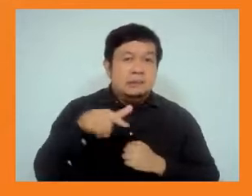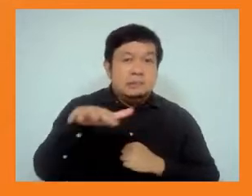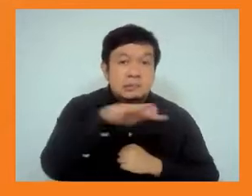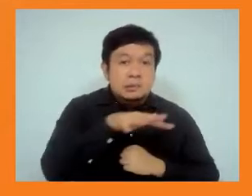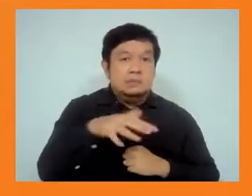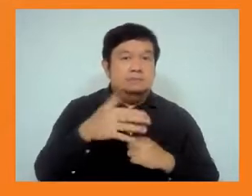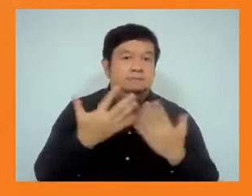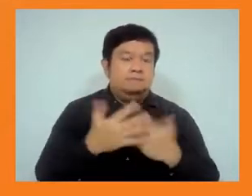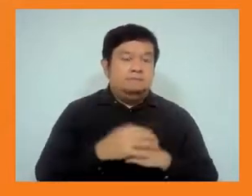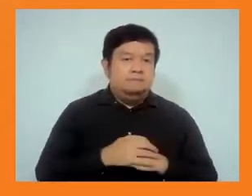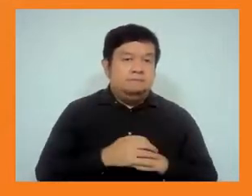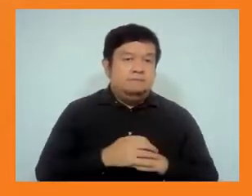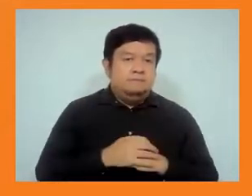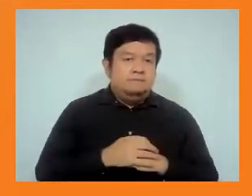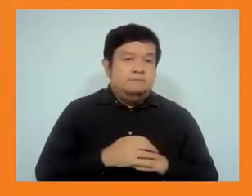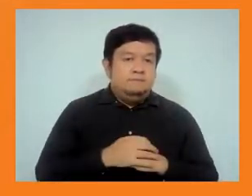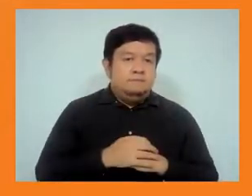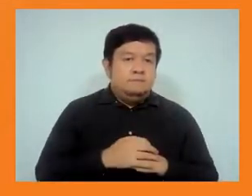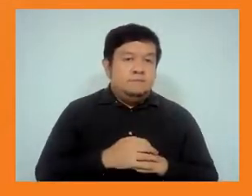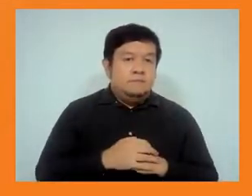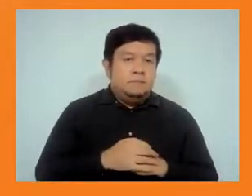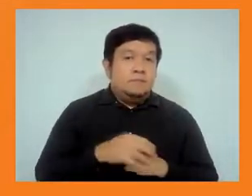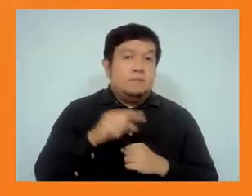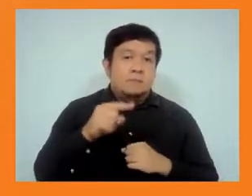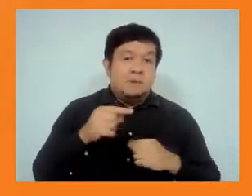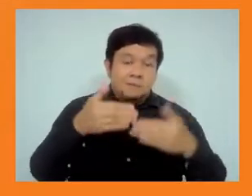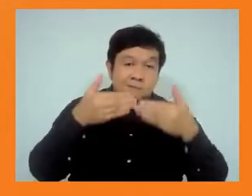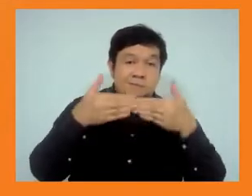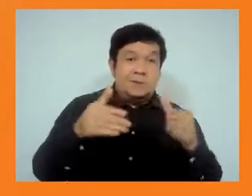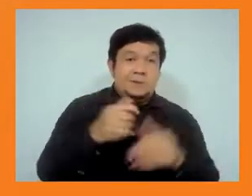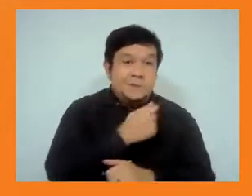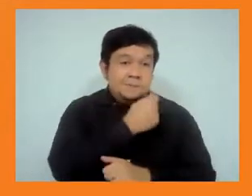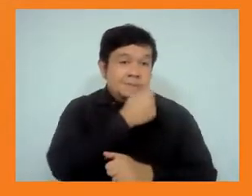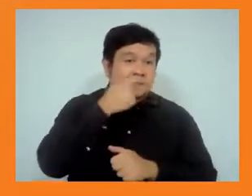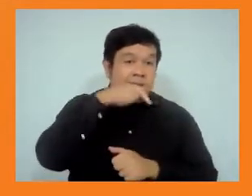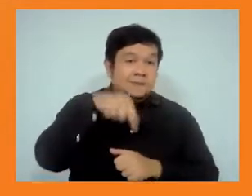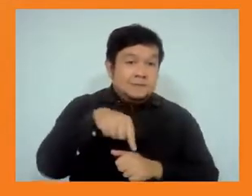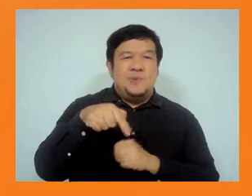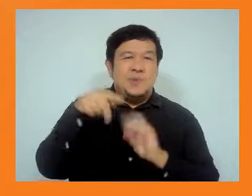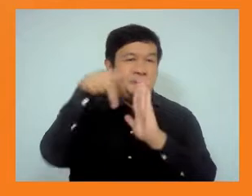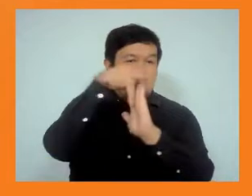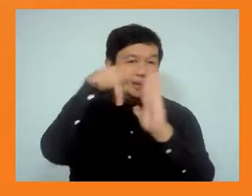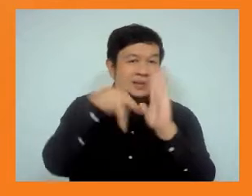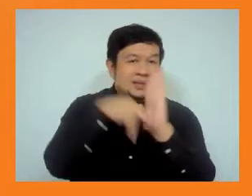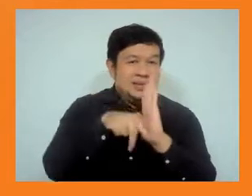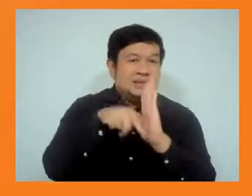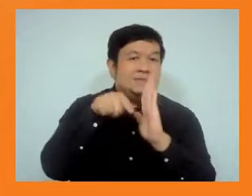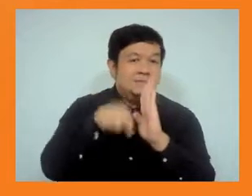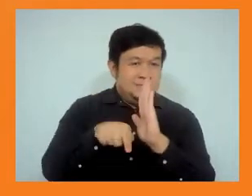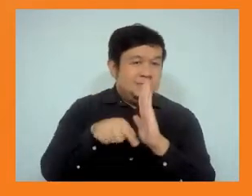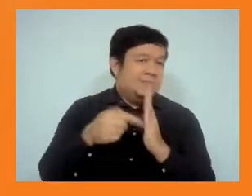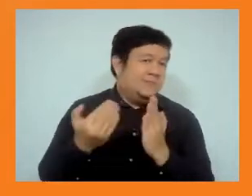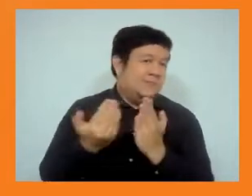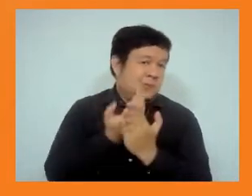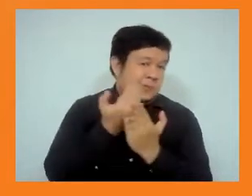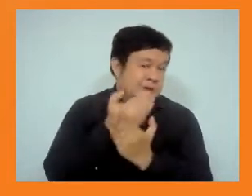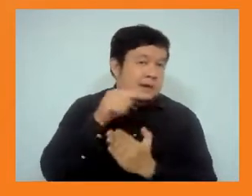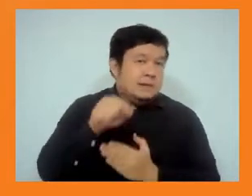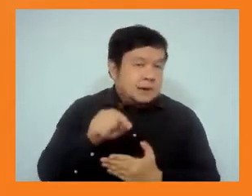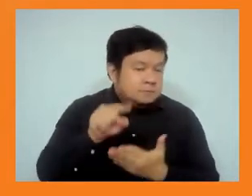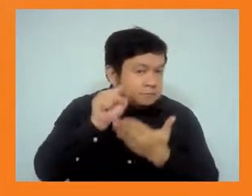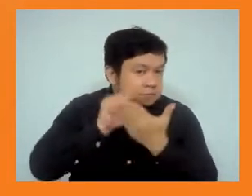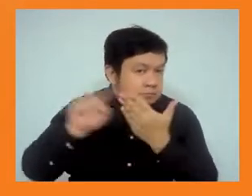the Post-COVID-19 World. As the ADB is gearing towards revisiting its 2009 safeguard policy, this